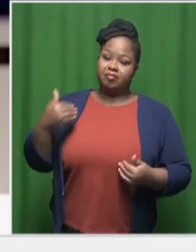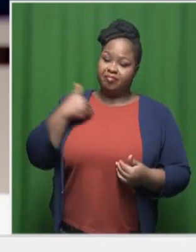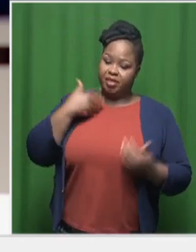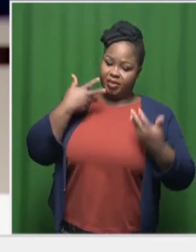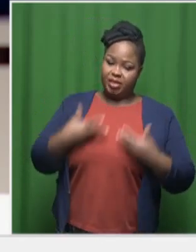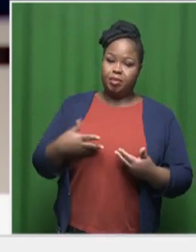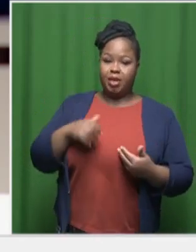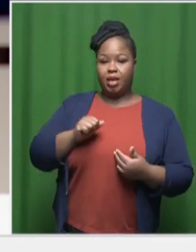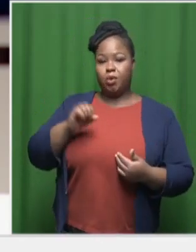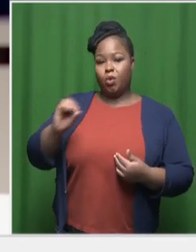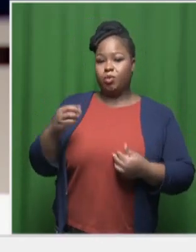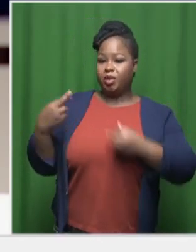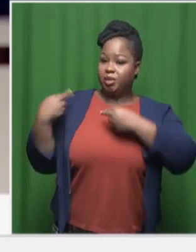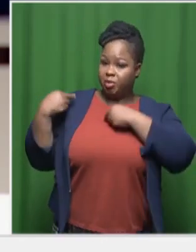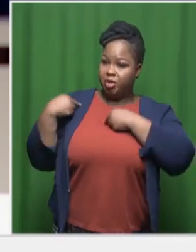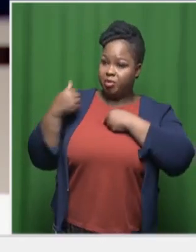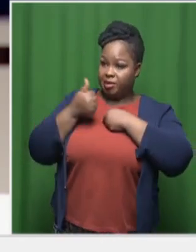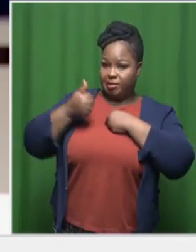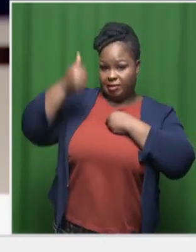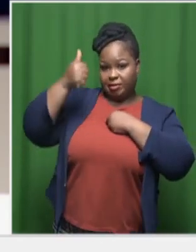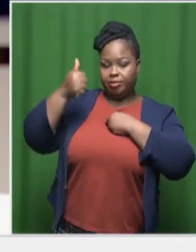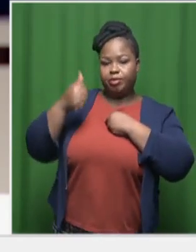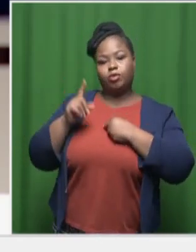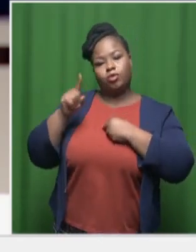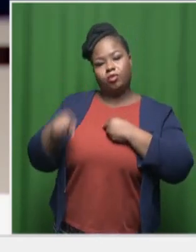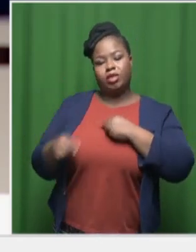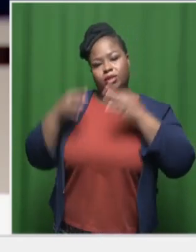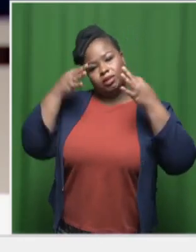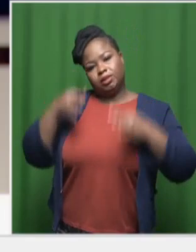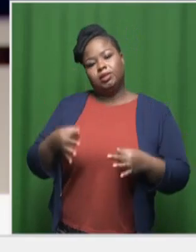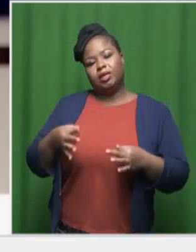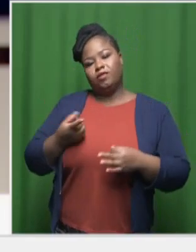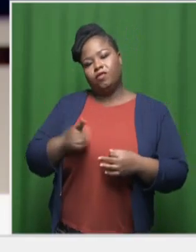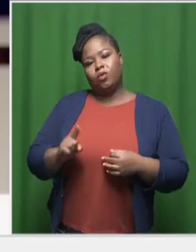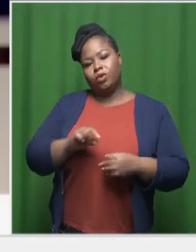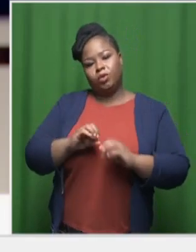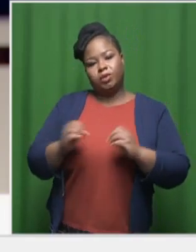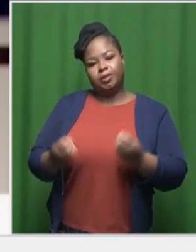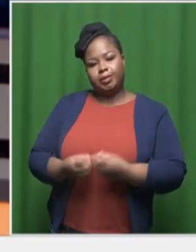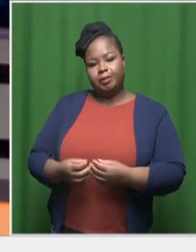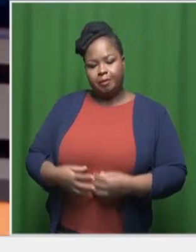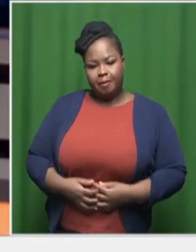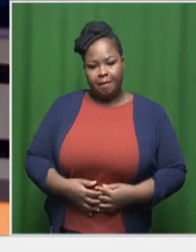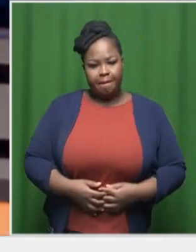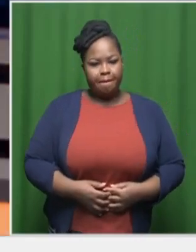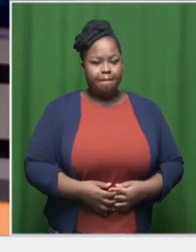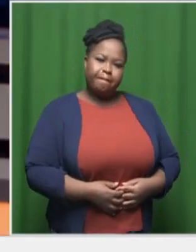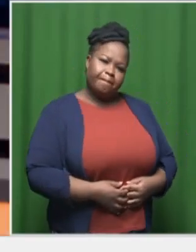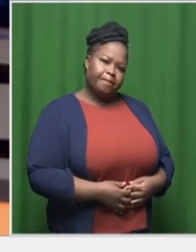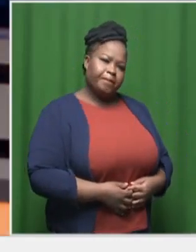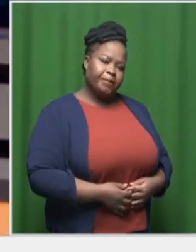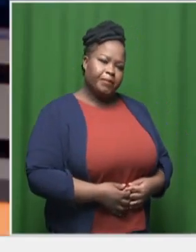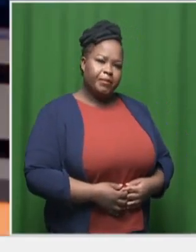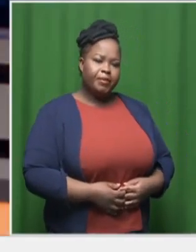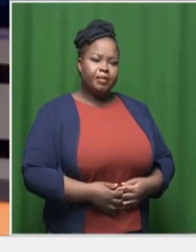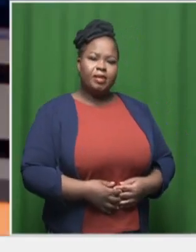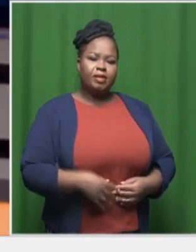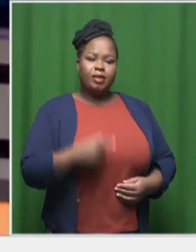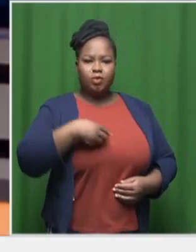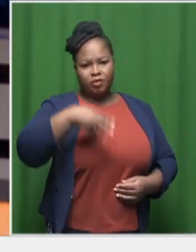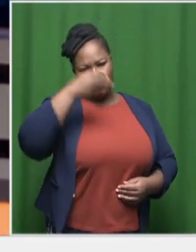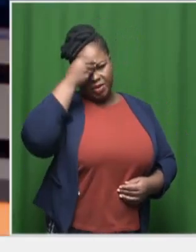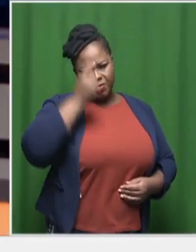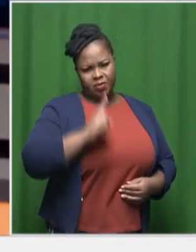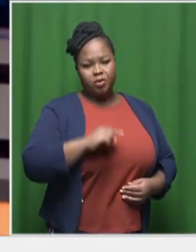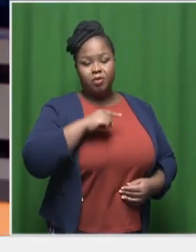you are the accounting officer. You need to take the required decisions for the organization. And the lessons learned, because I remember